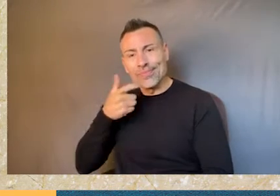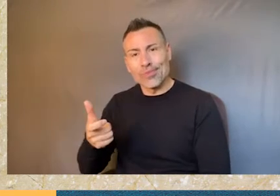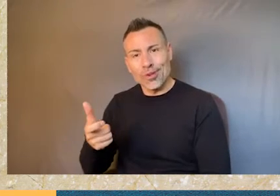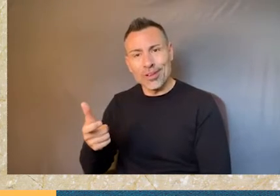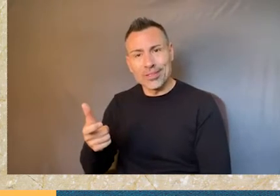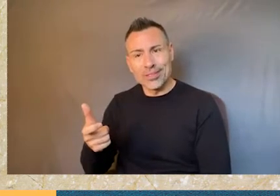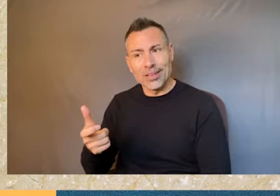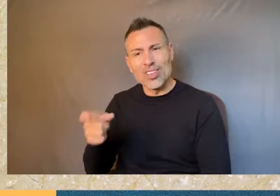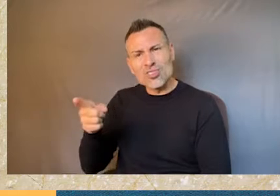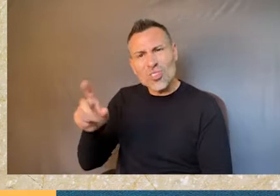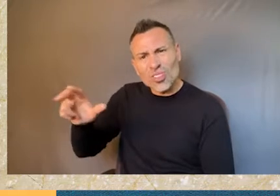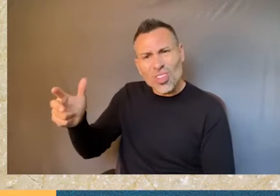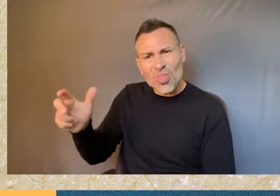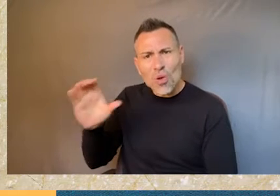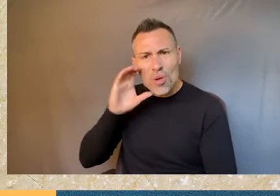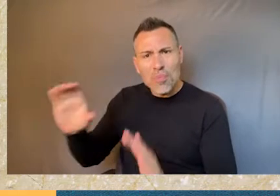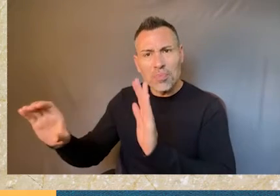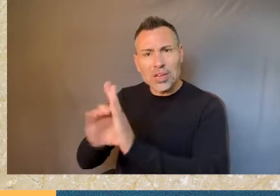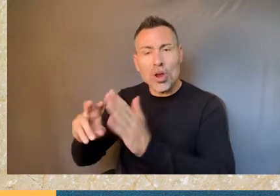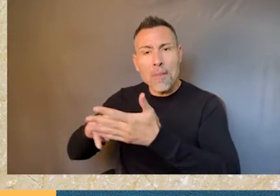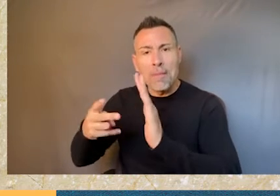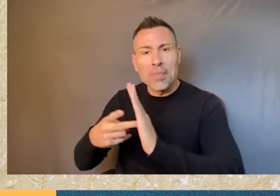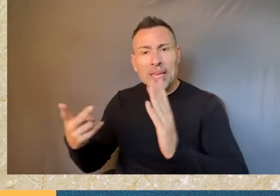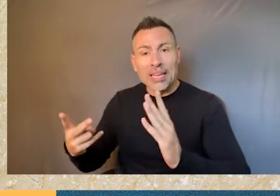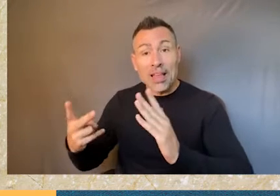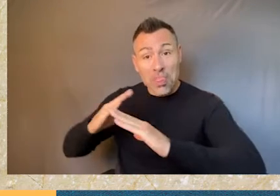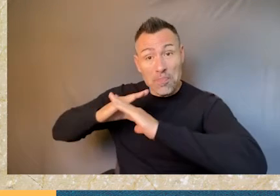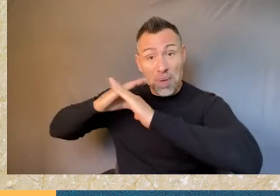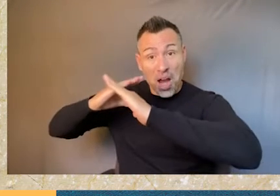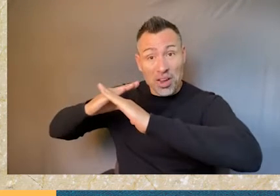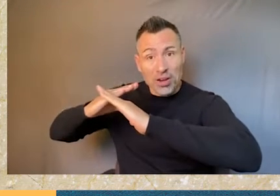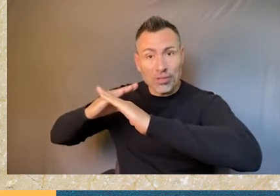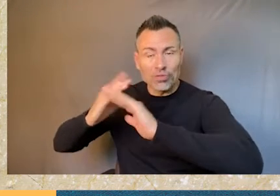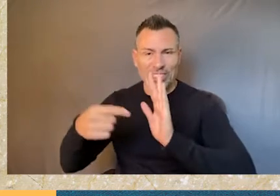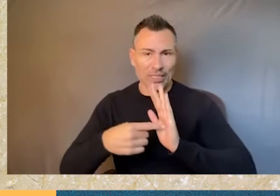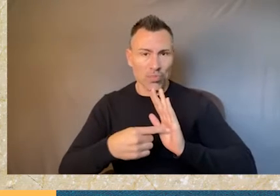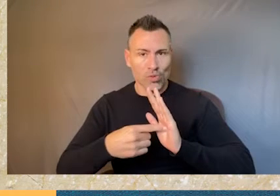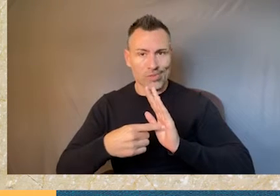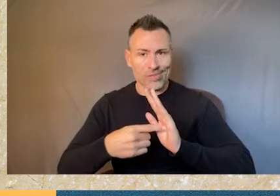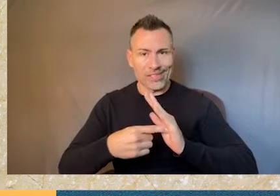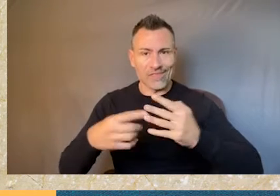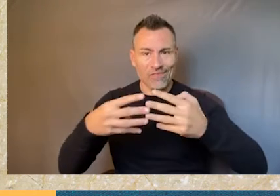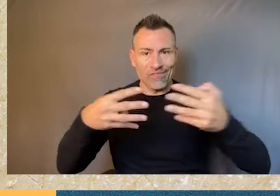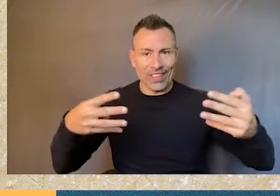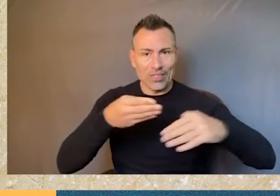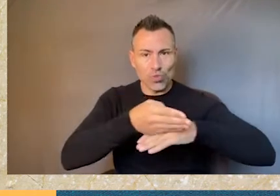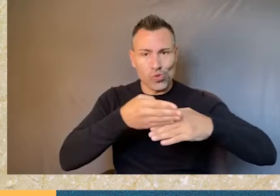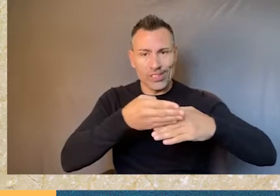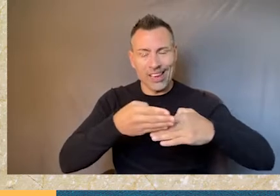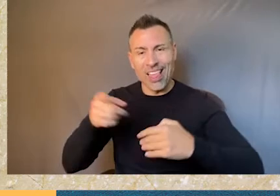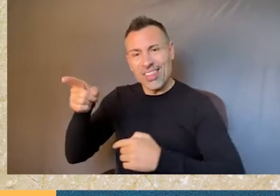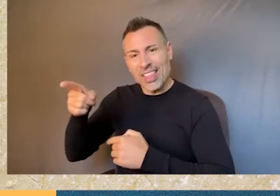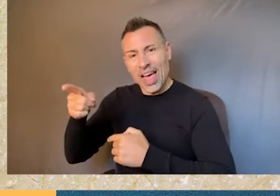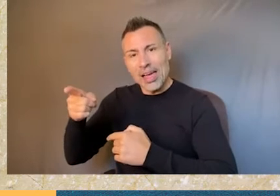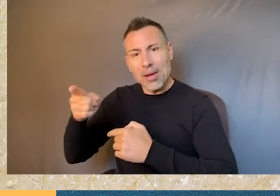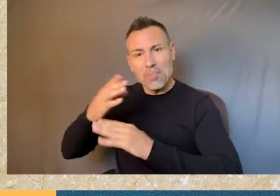you've seen is the systemic barrier, or the wooden fence, has been removed so that there is no reason